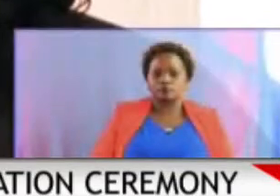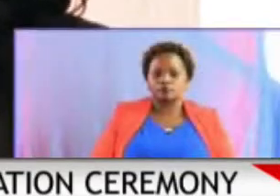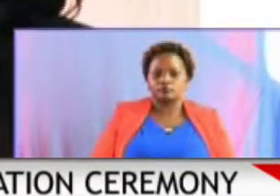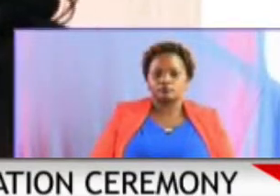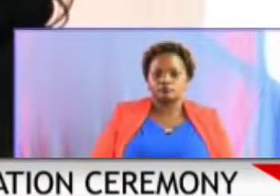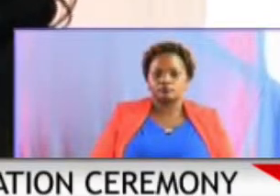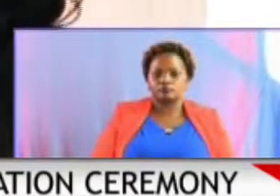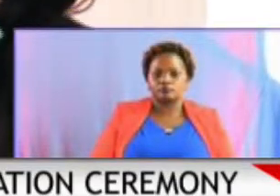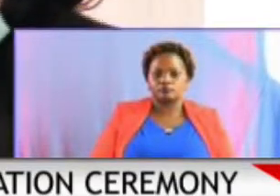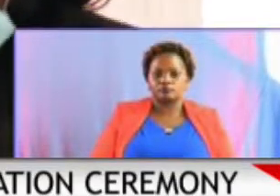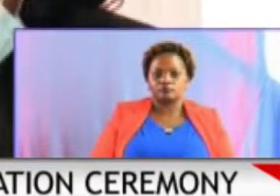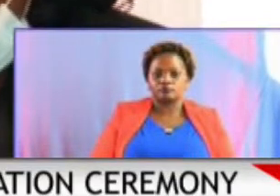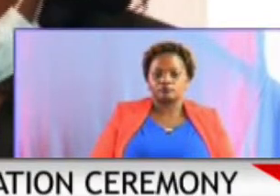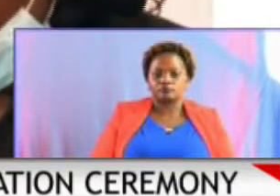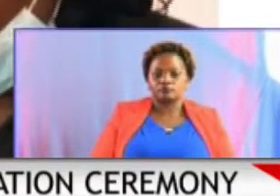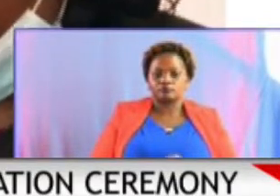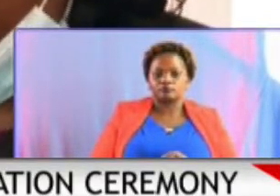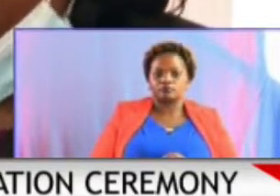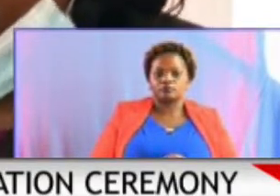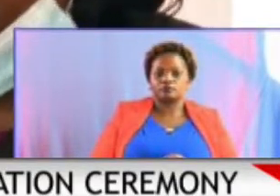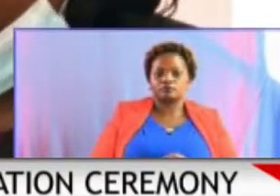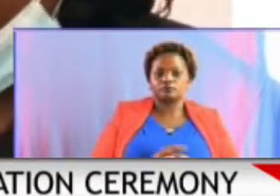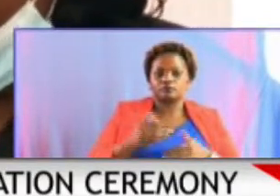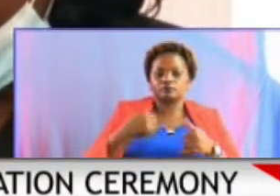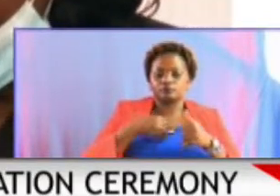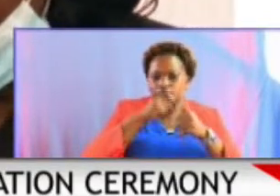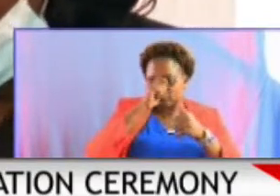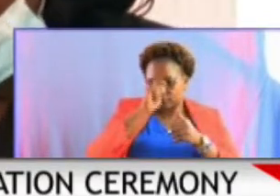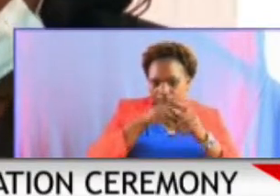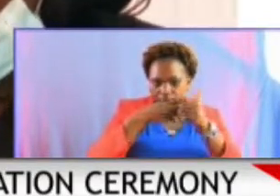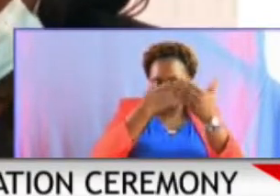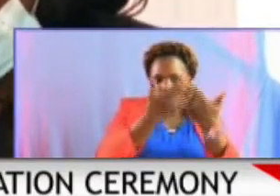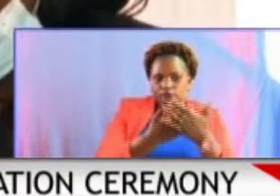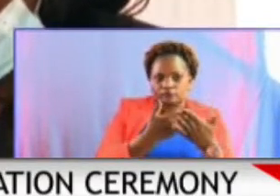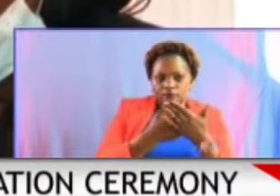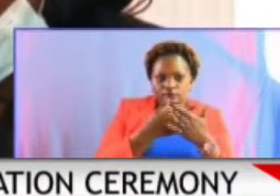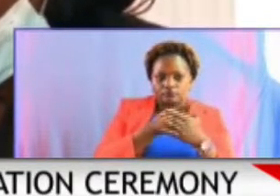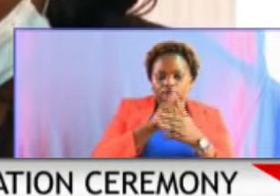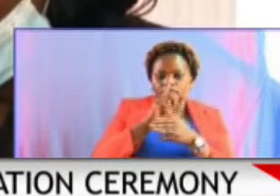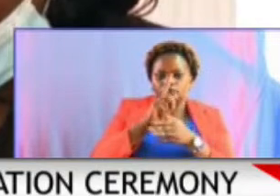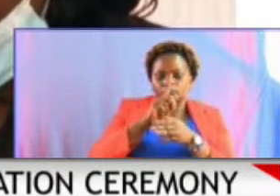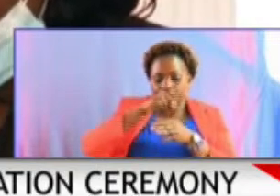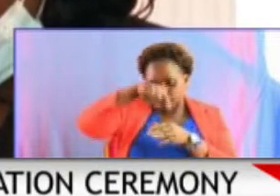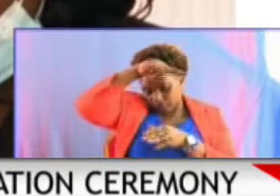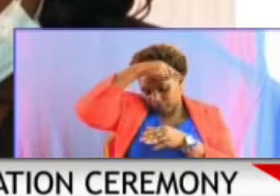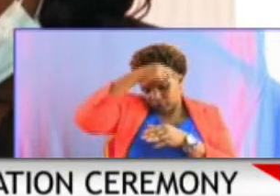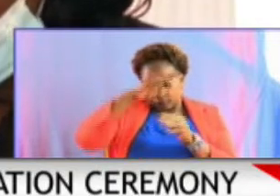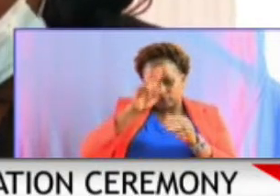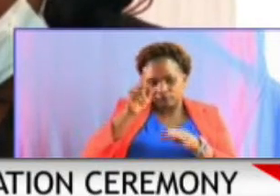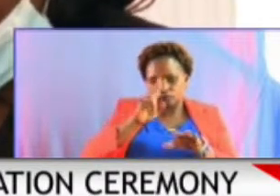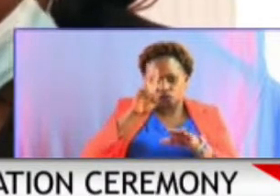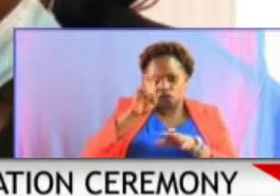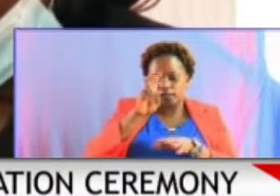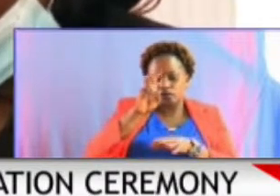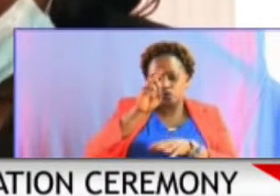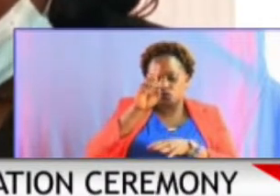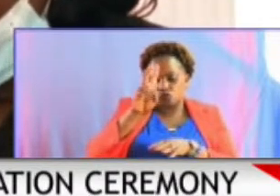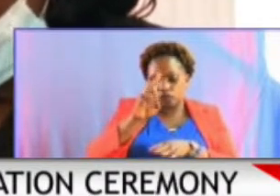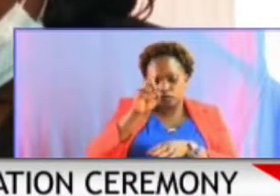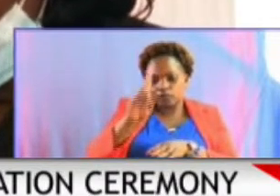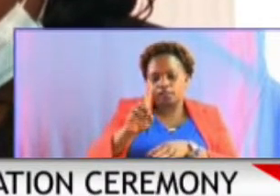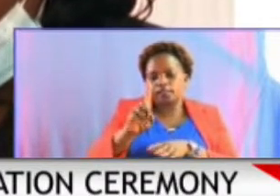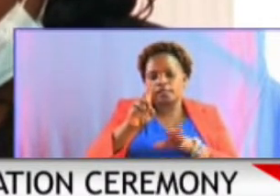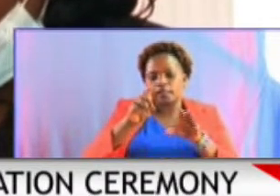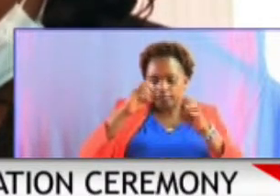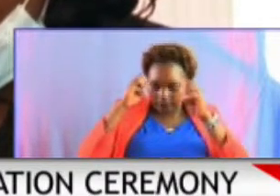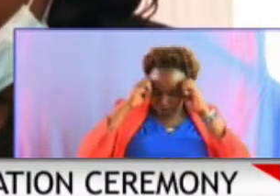Mr. Chancellor, sir, I have the honor to present the following one graduate who during the